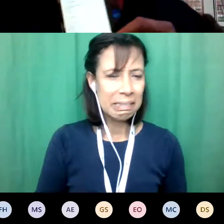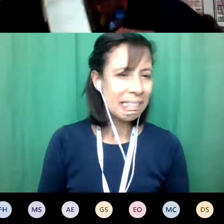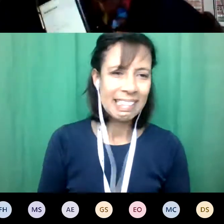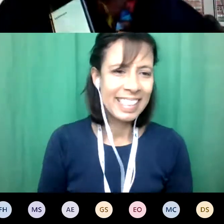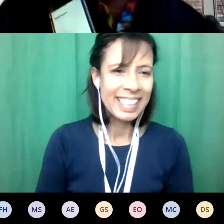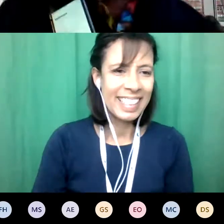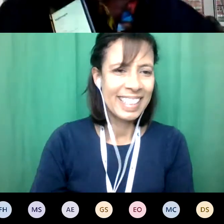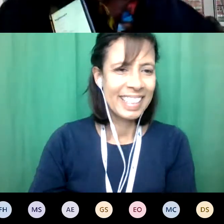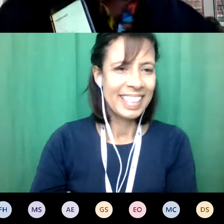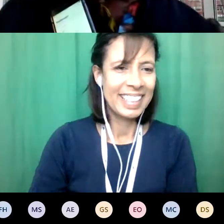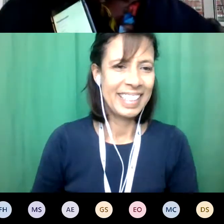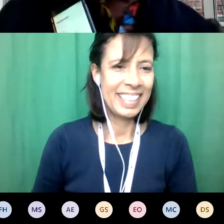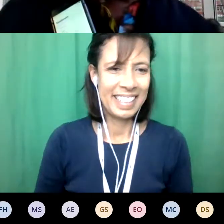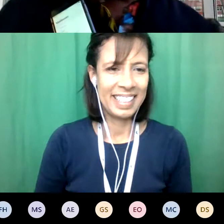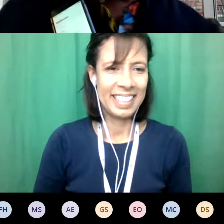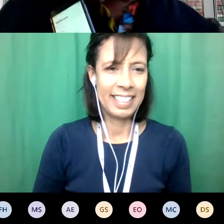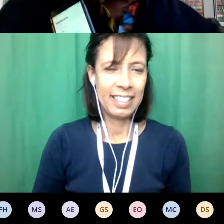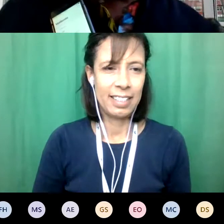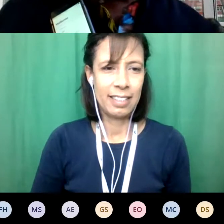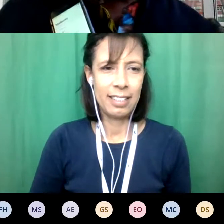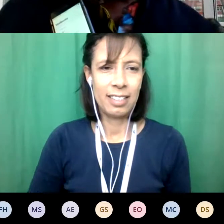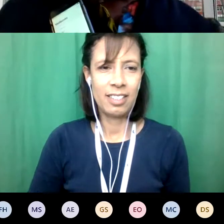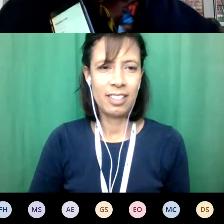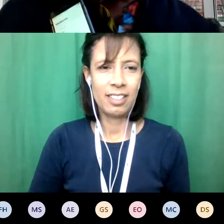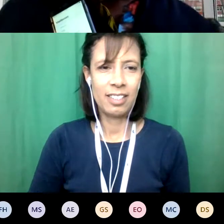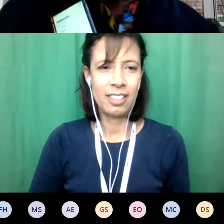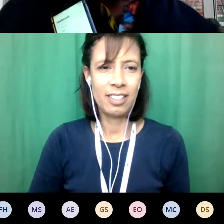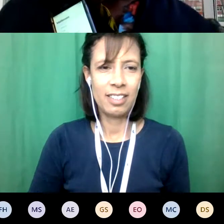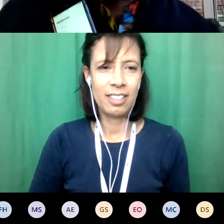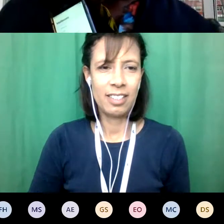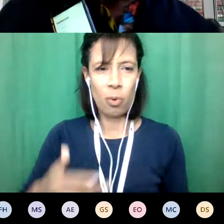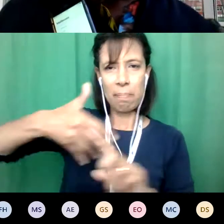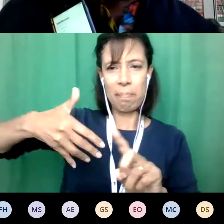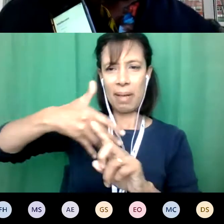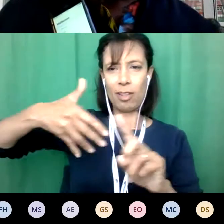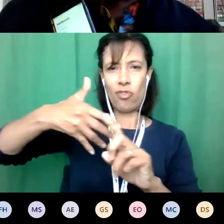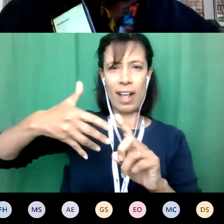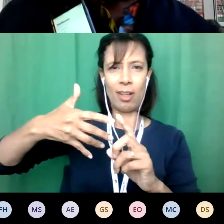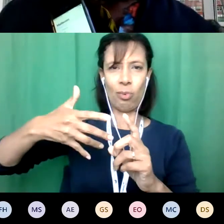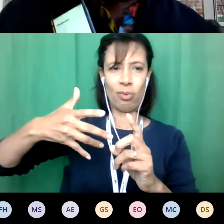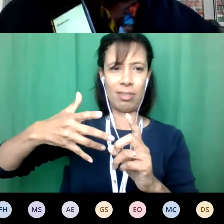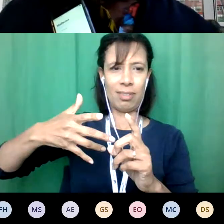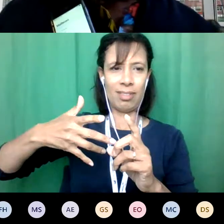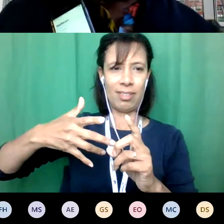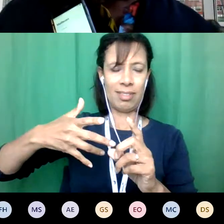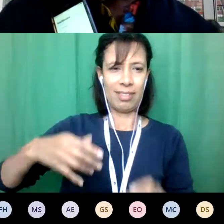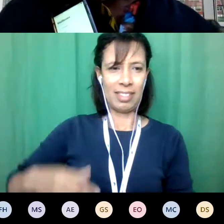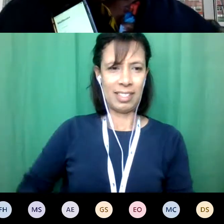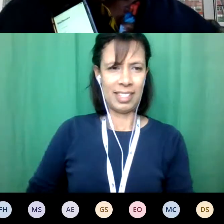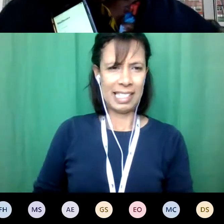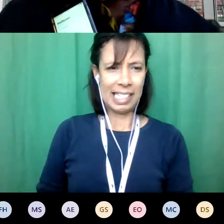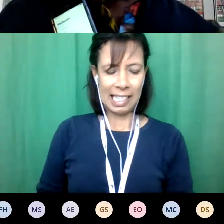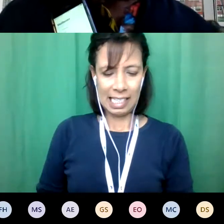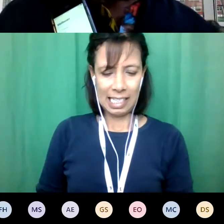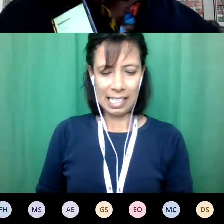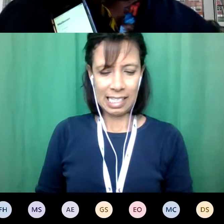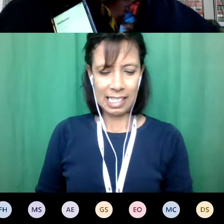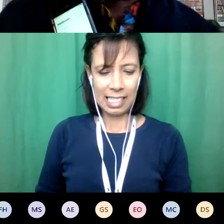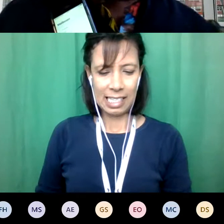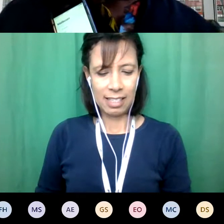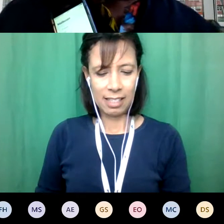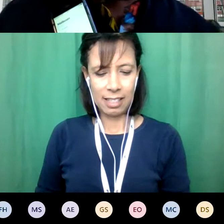Let me switch off my background for a moment to make it a little bit easier to show you what that looks like. Hang on, give me a moment. Apply background effects, take